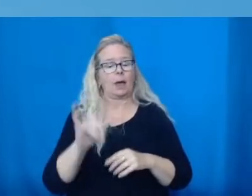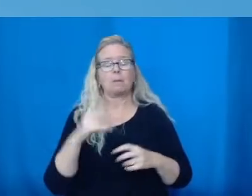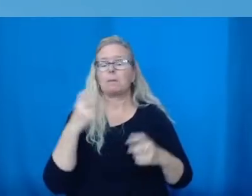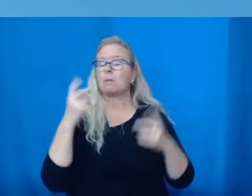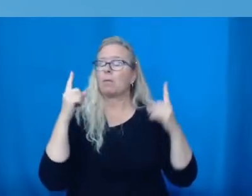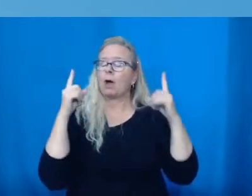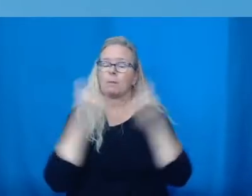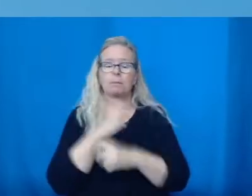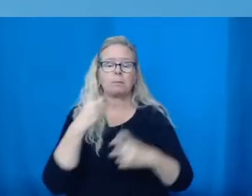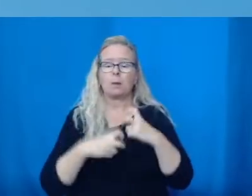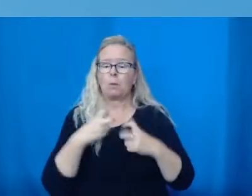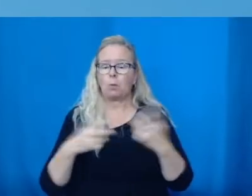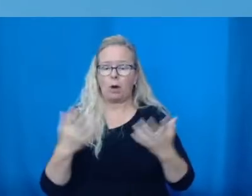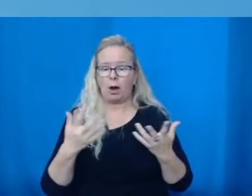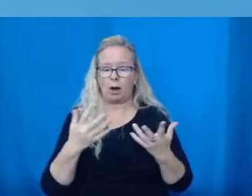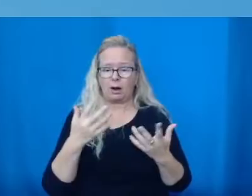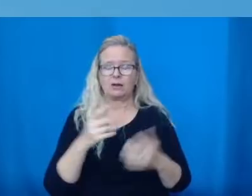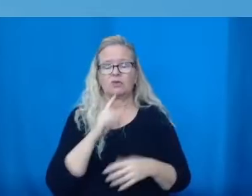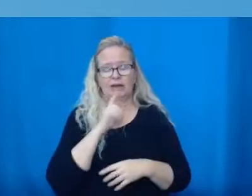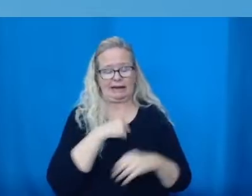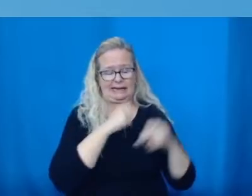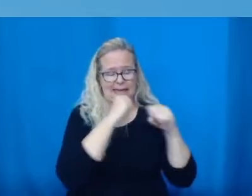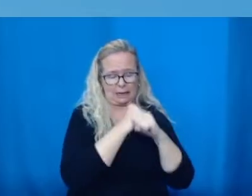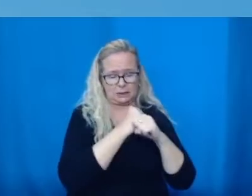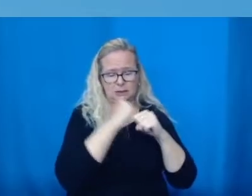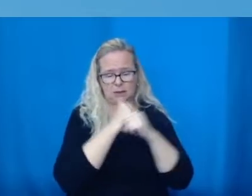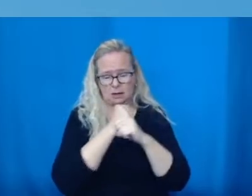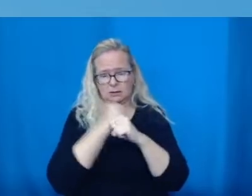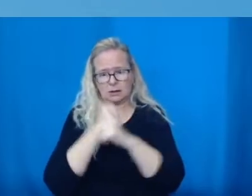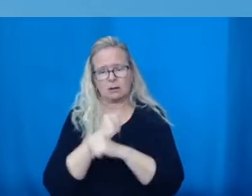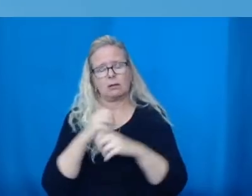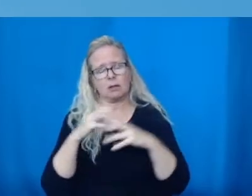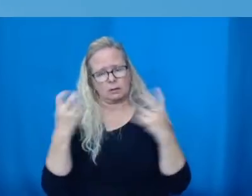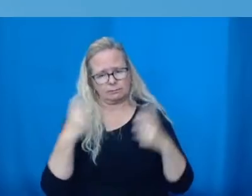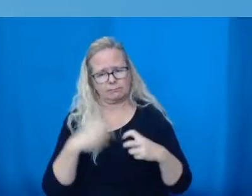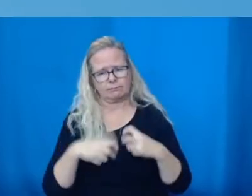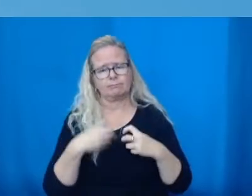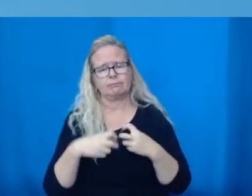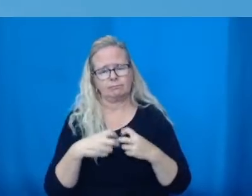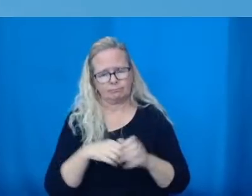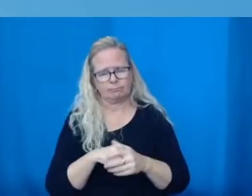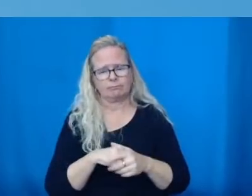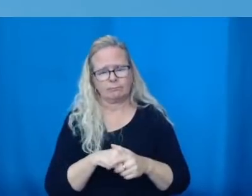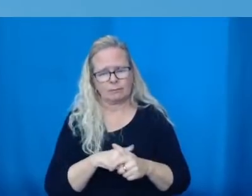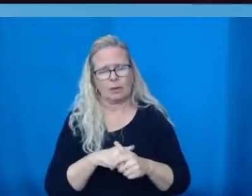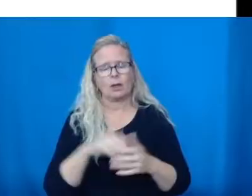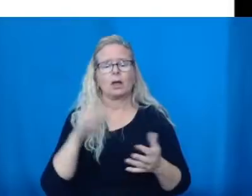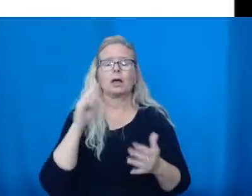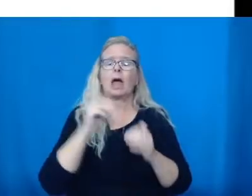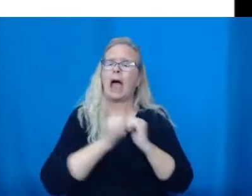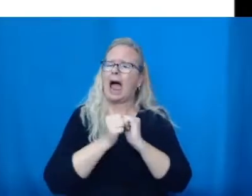reduce the risk of infection, we need to reduce our exposure to infectious aerosol. Next slide.